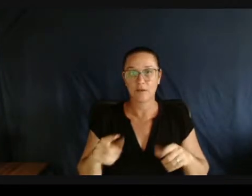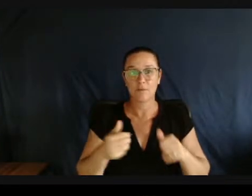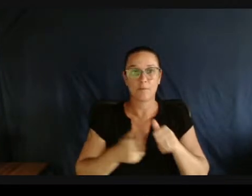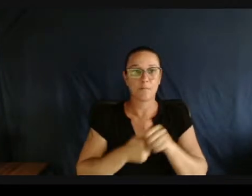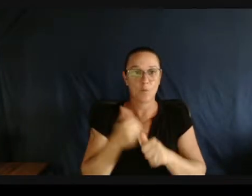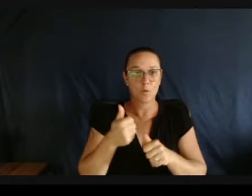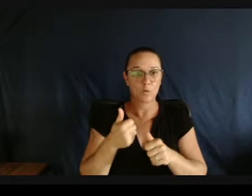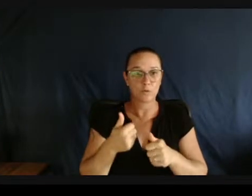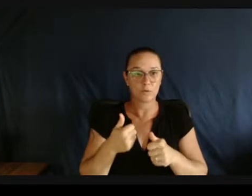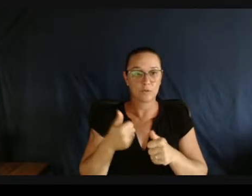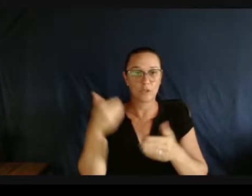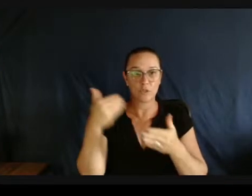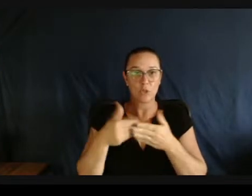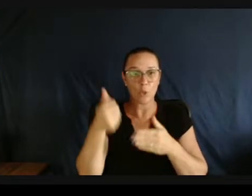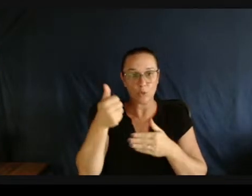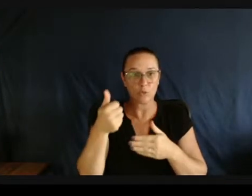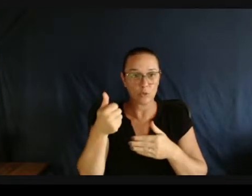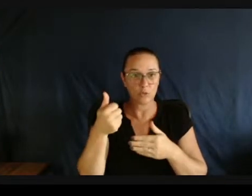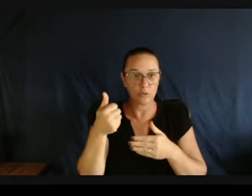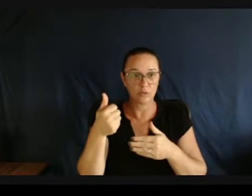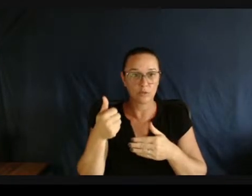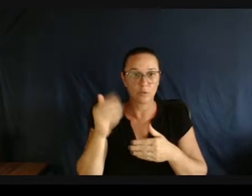the previous